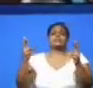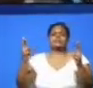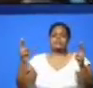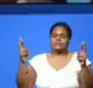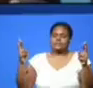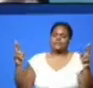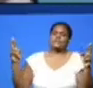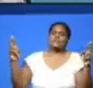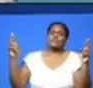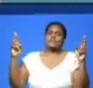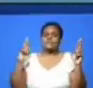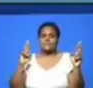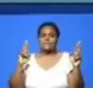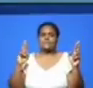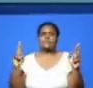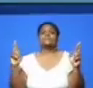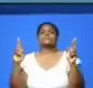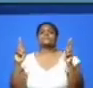raise.